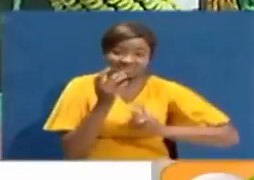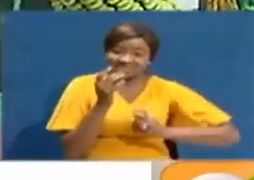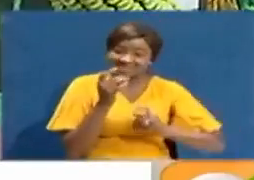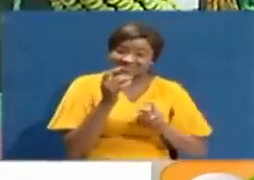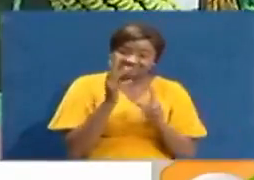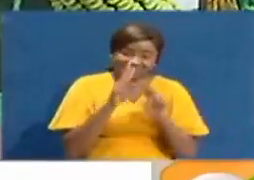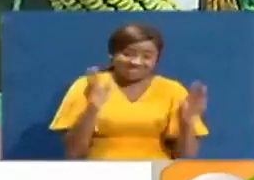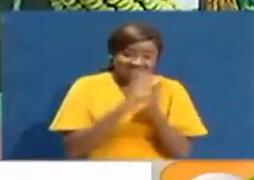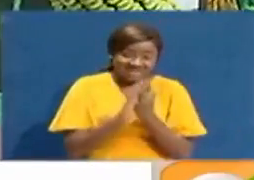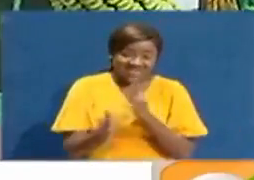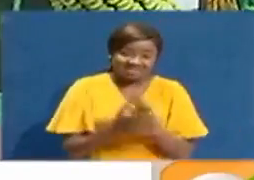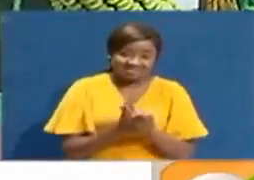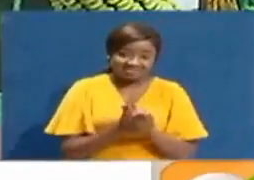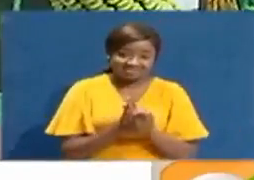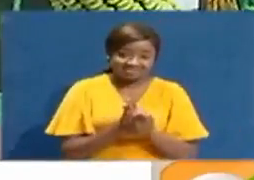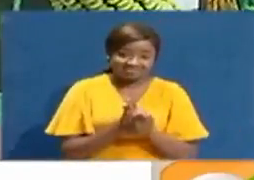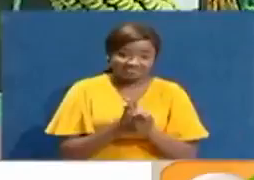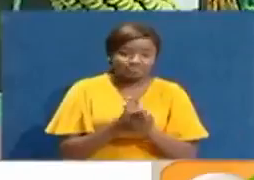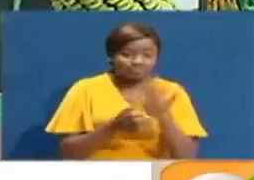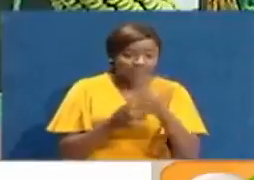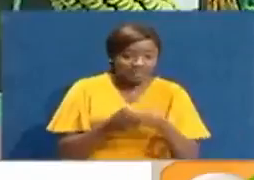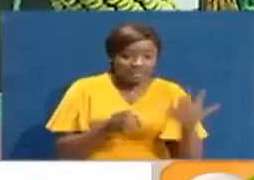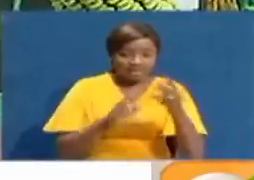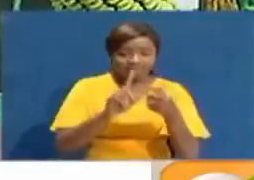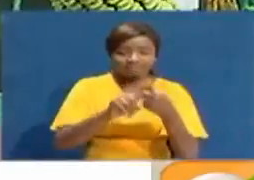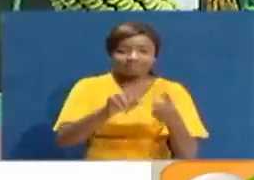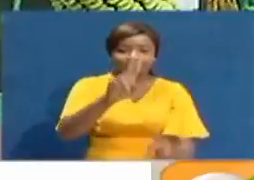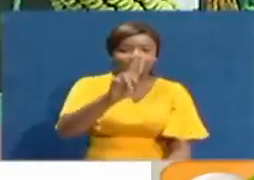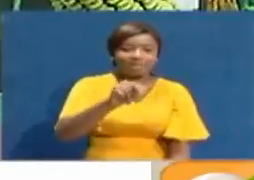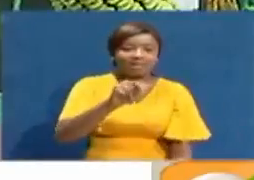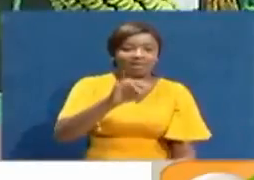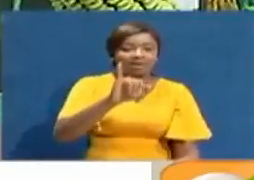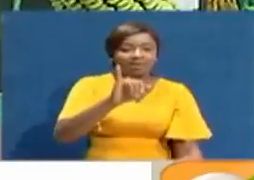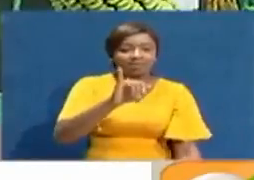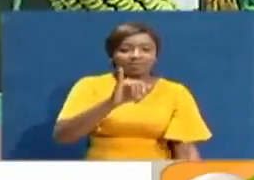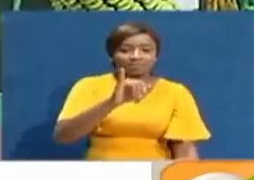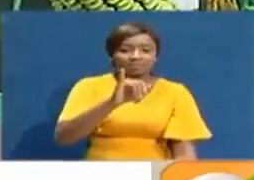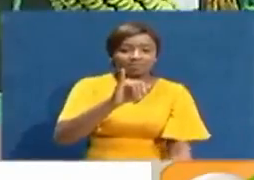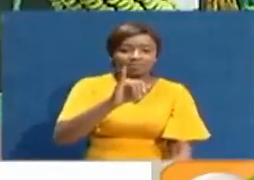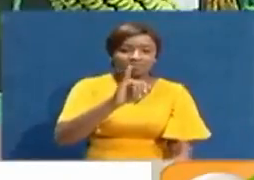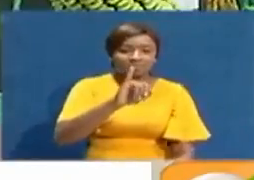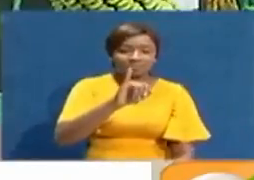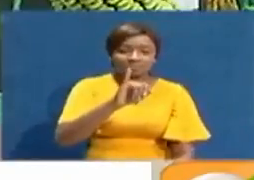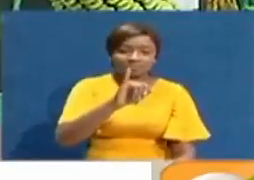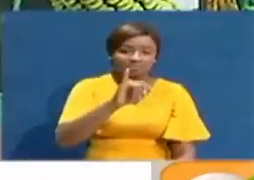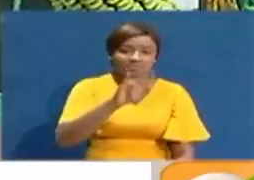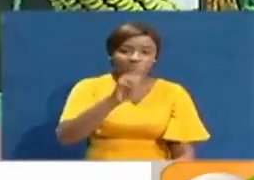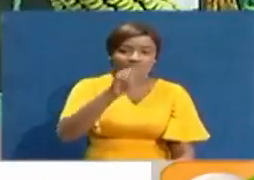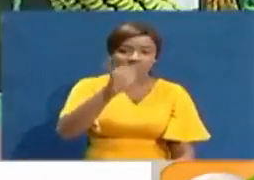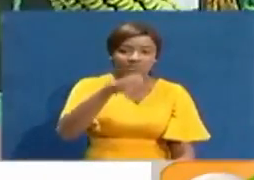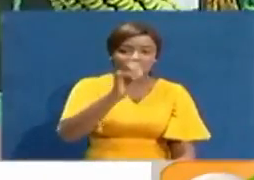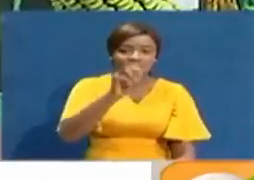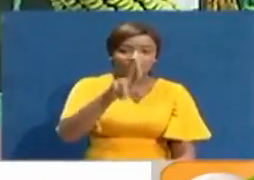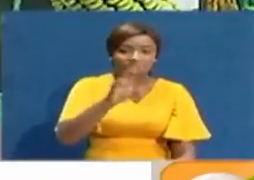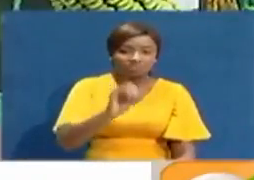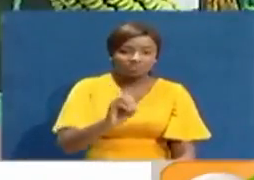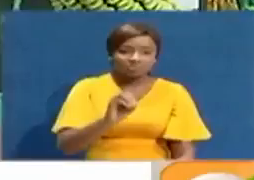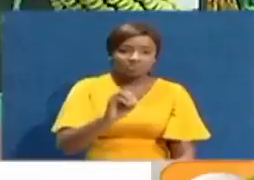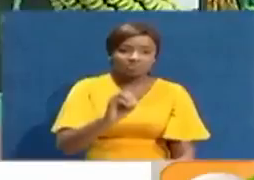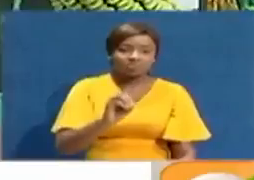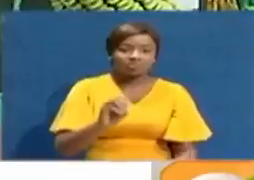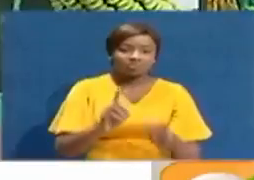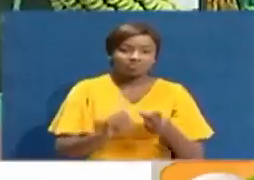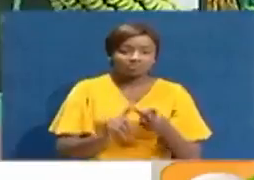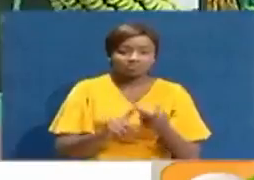explain. So there's been insecurity in Njoro sub-county for some time now, particularly the areas of Nesuit,